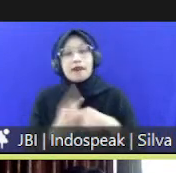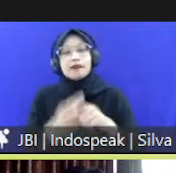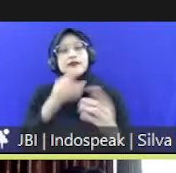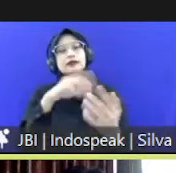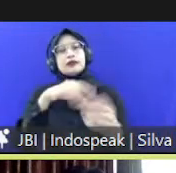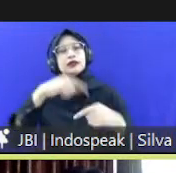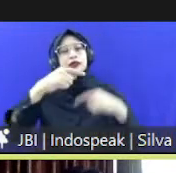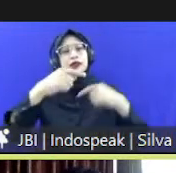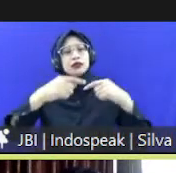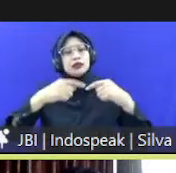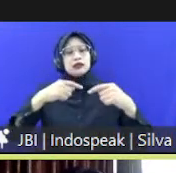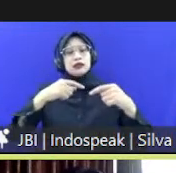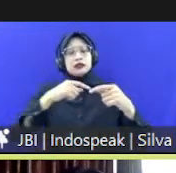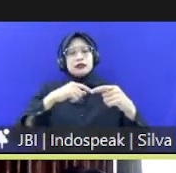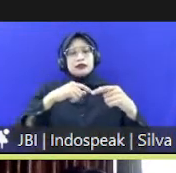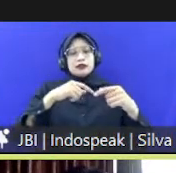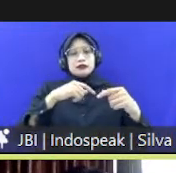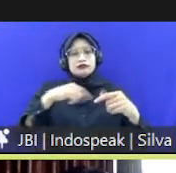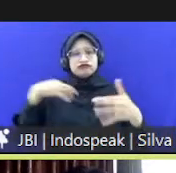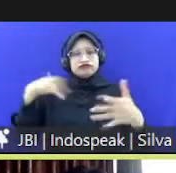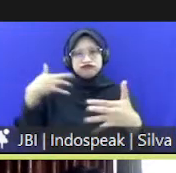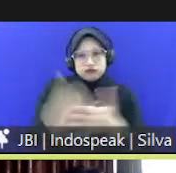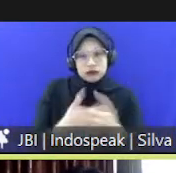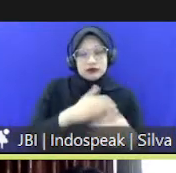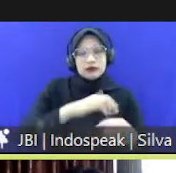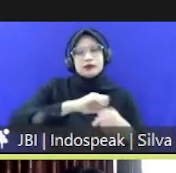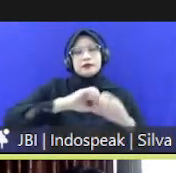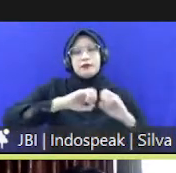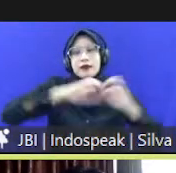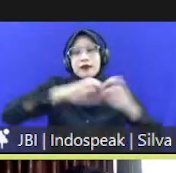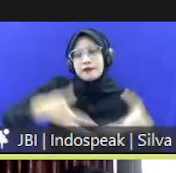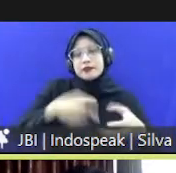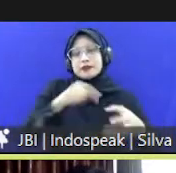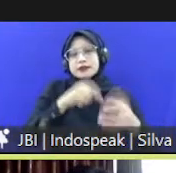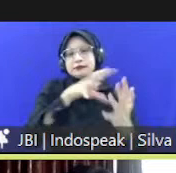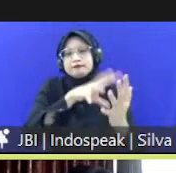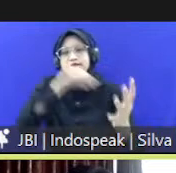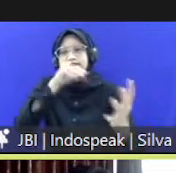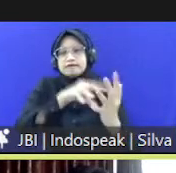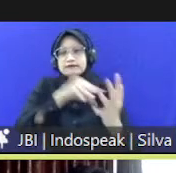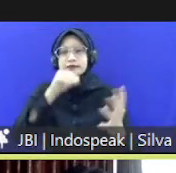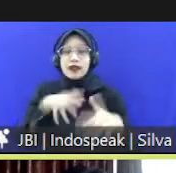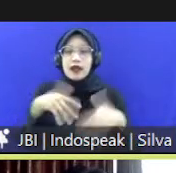of pandemic with my colleague here. Irma is here, Leni is here, and